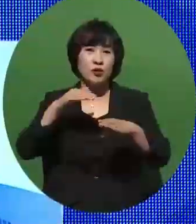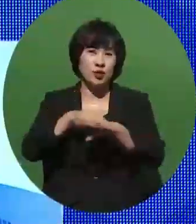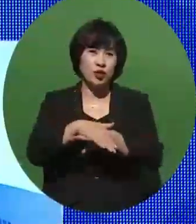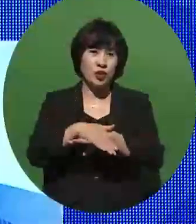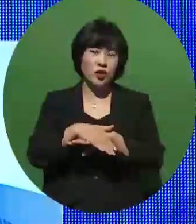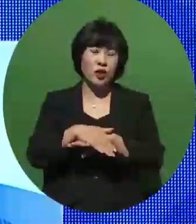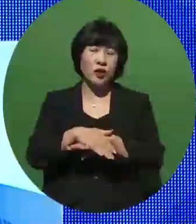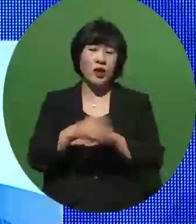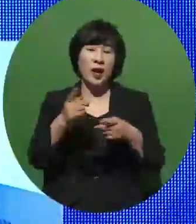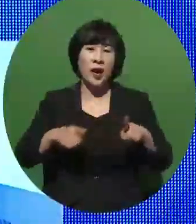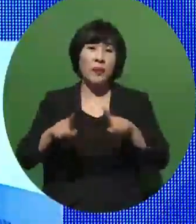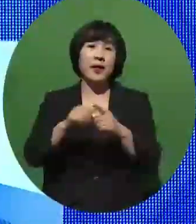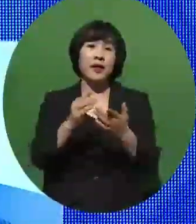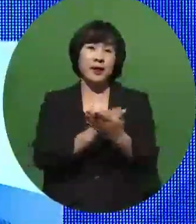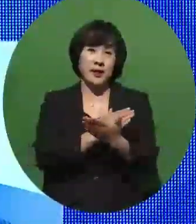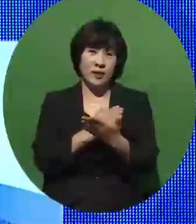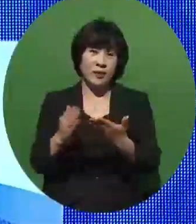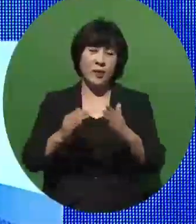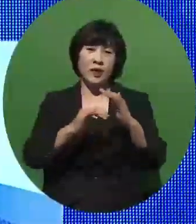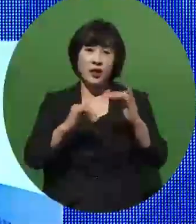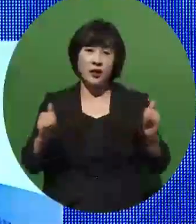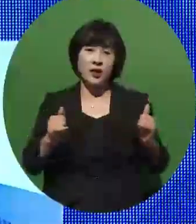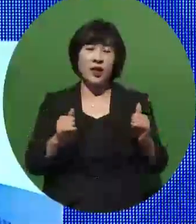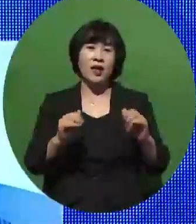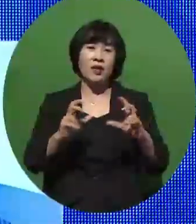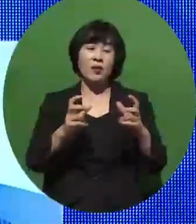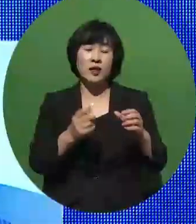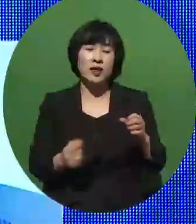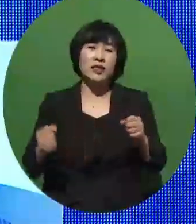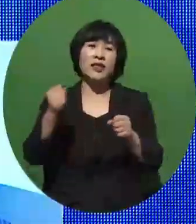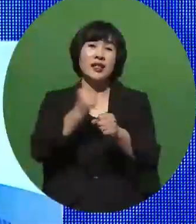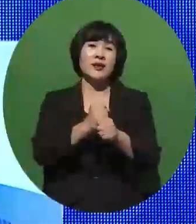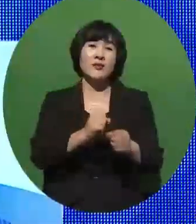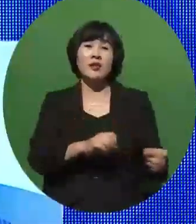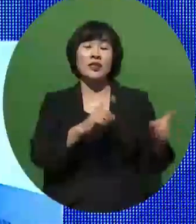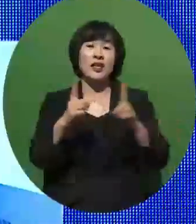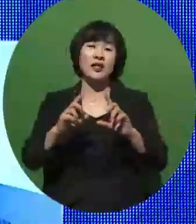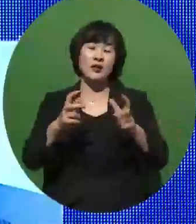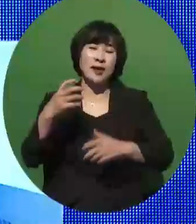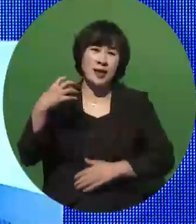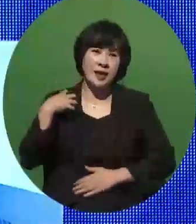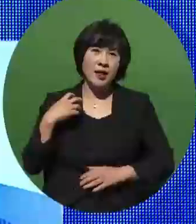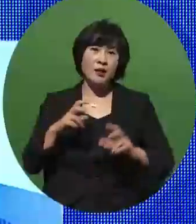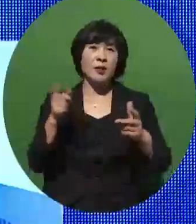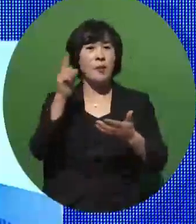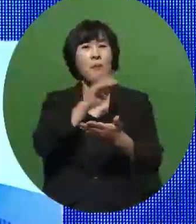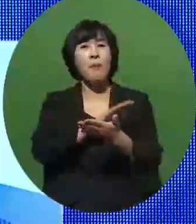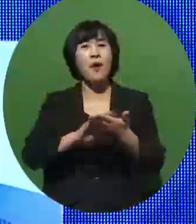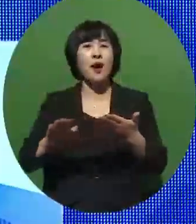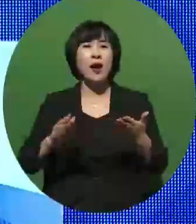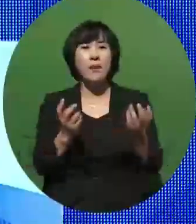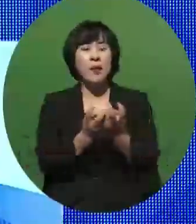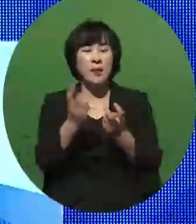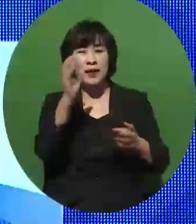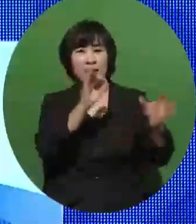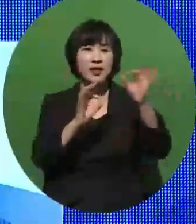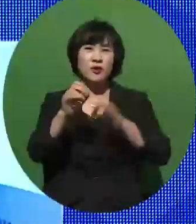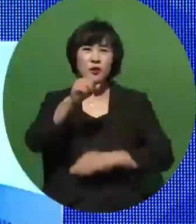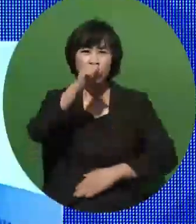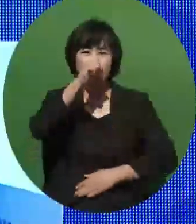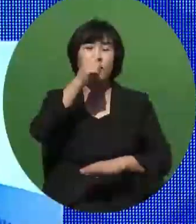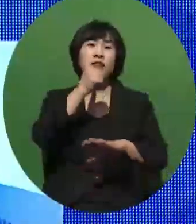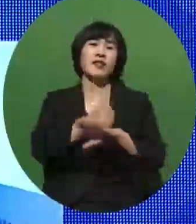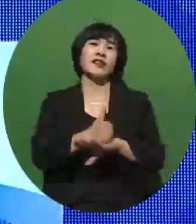Kim Dae-jung's vision of cosmopolitan democracy and chart a course toward global responsibility